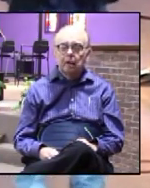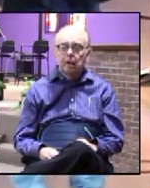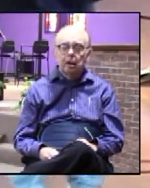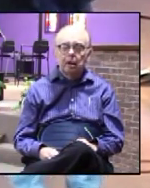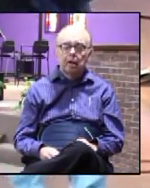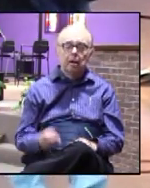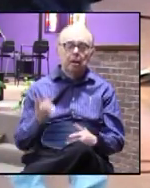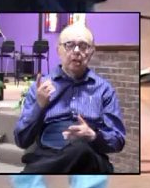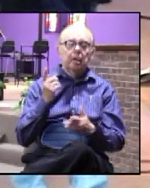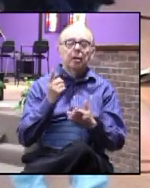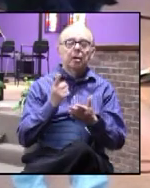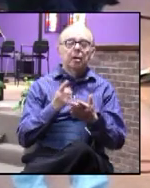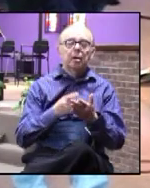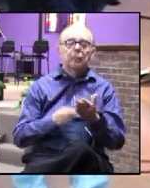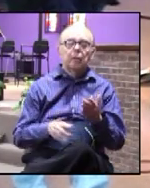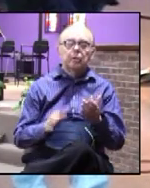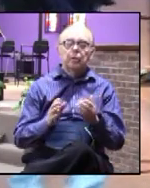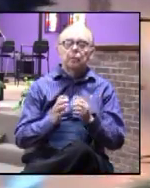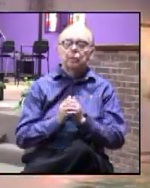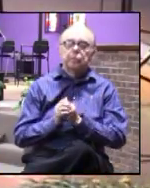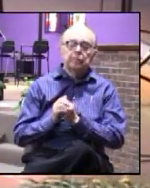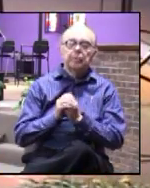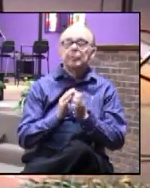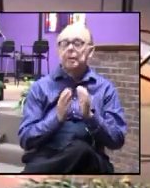Here's what worship becomes.